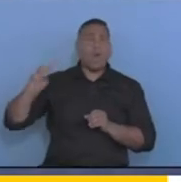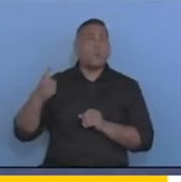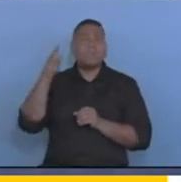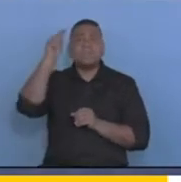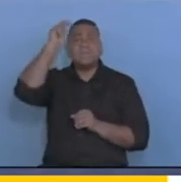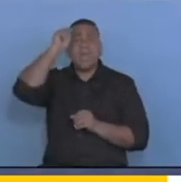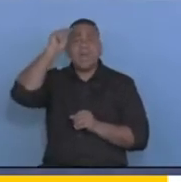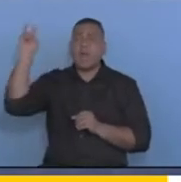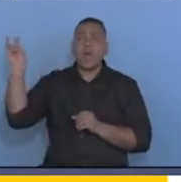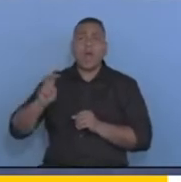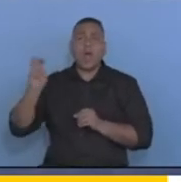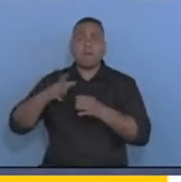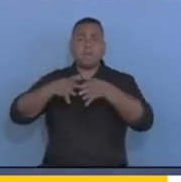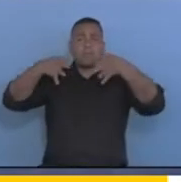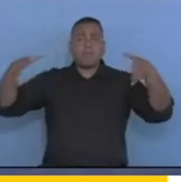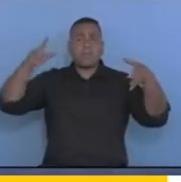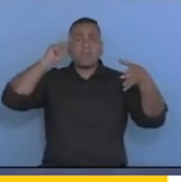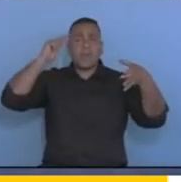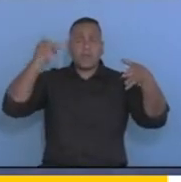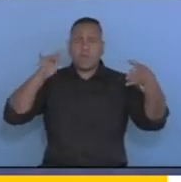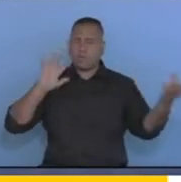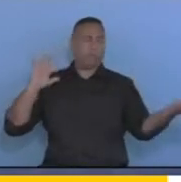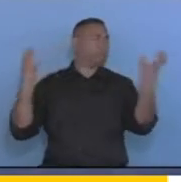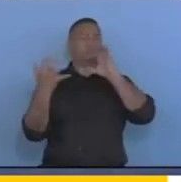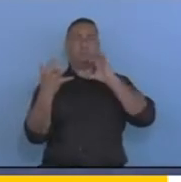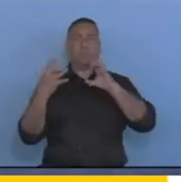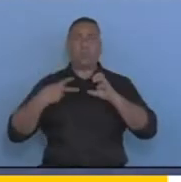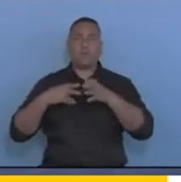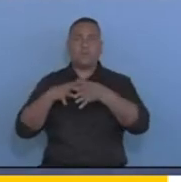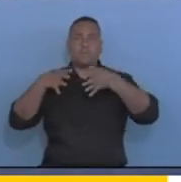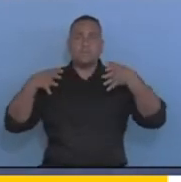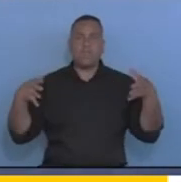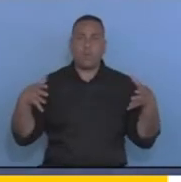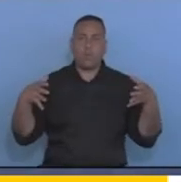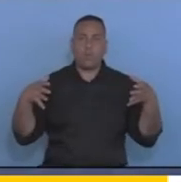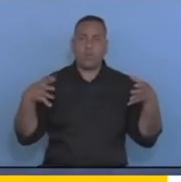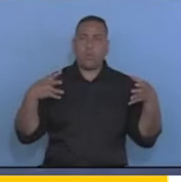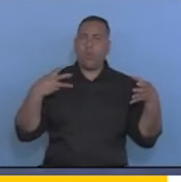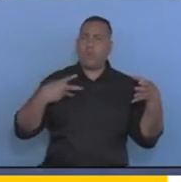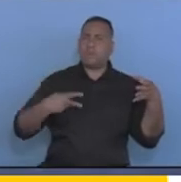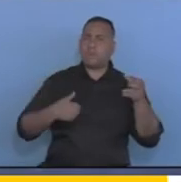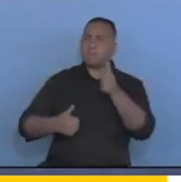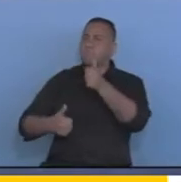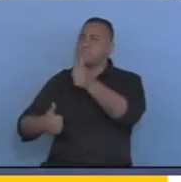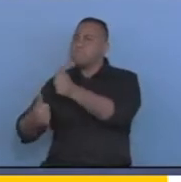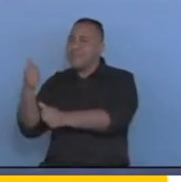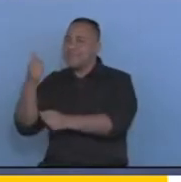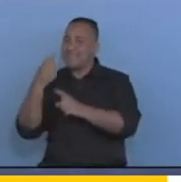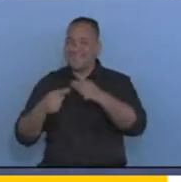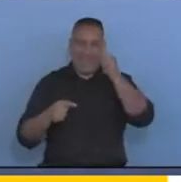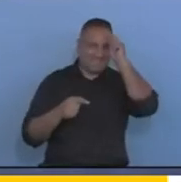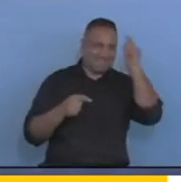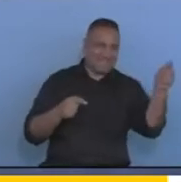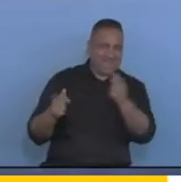having females coming in here, and they're actually doing a better job. Oh, yeah. Woo-woo.